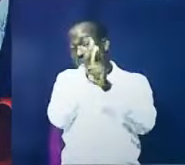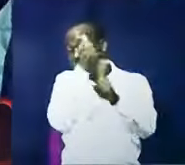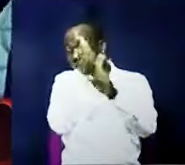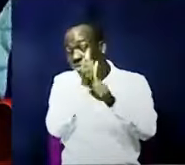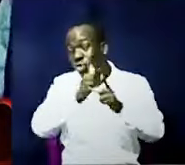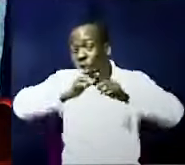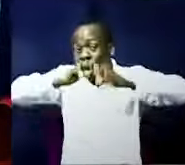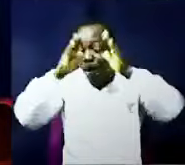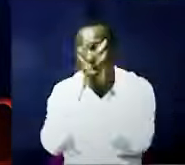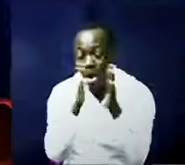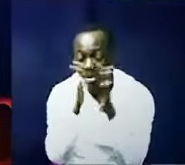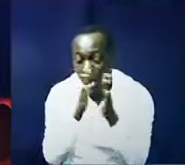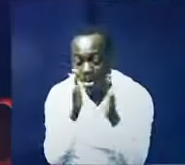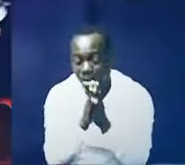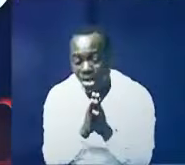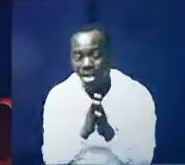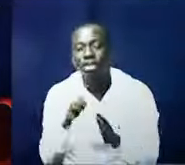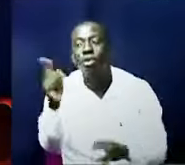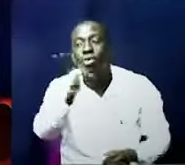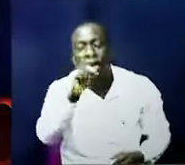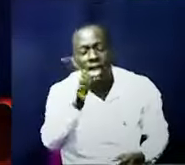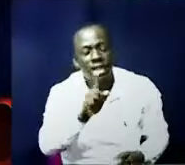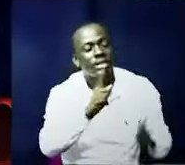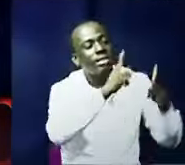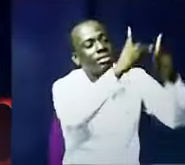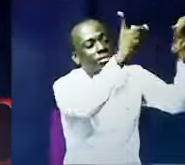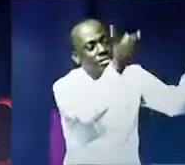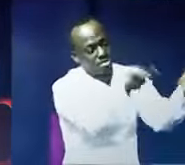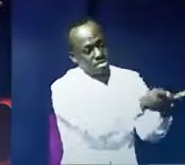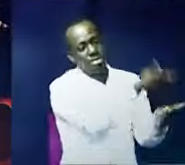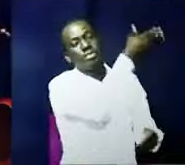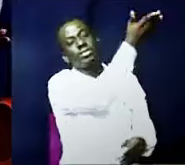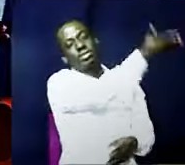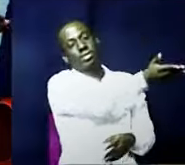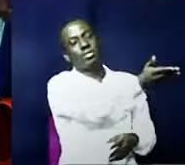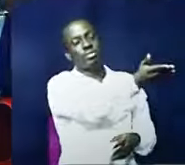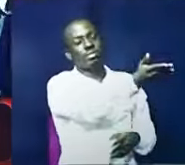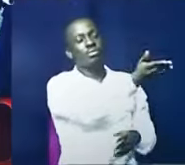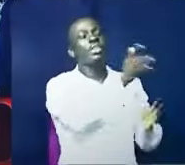In a certain place. When he